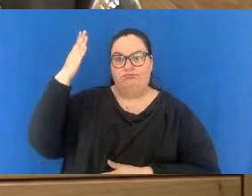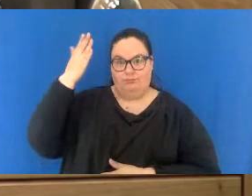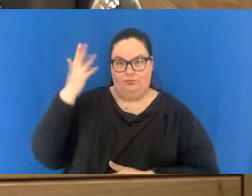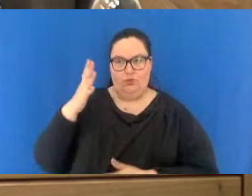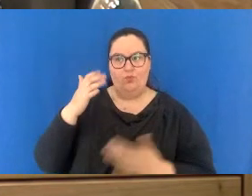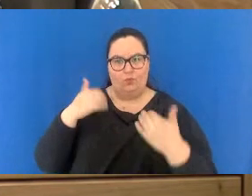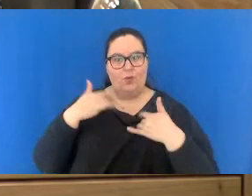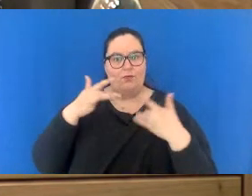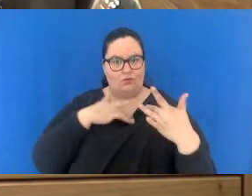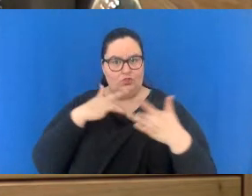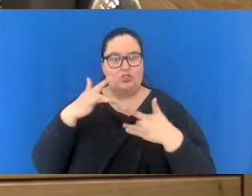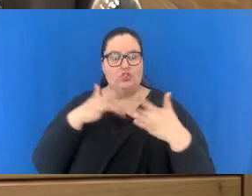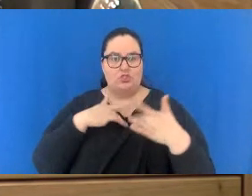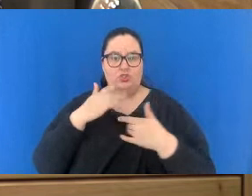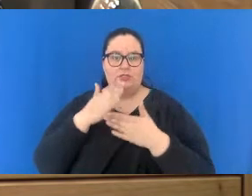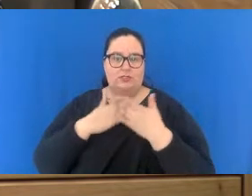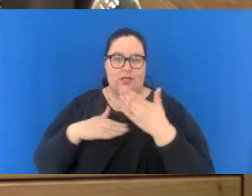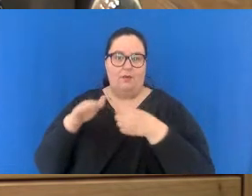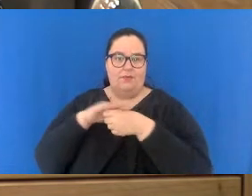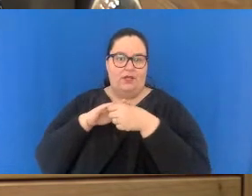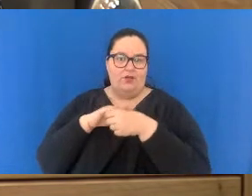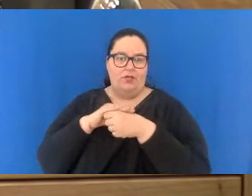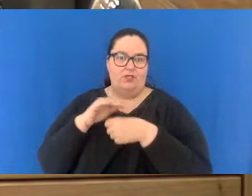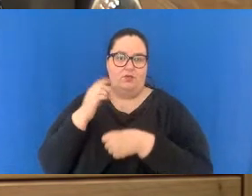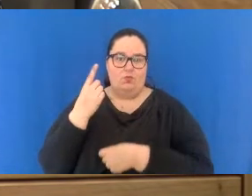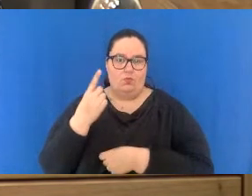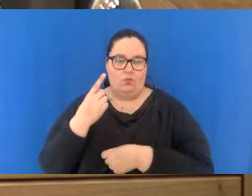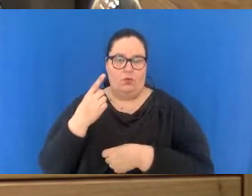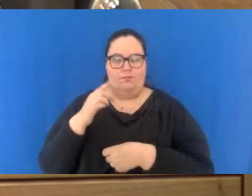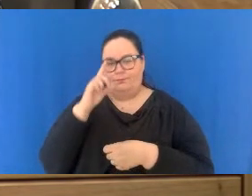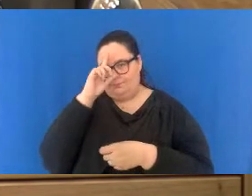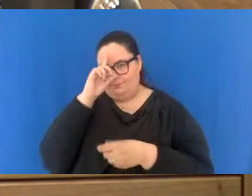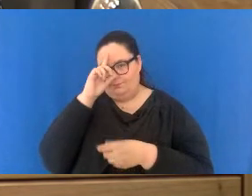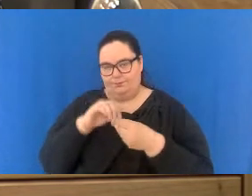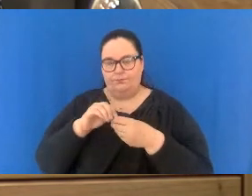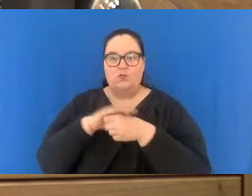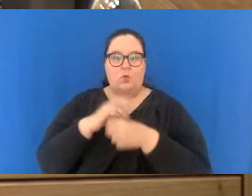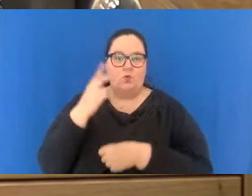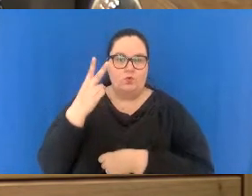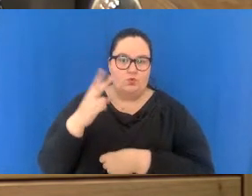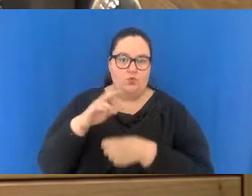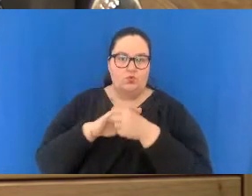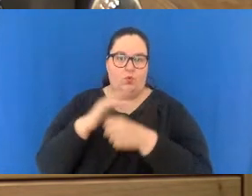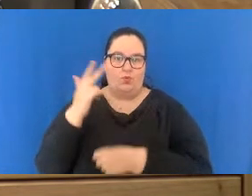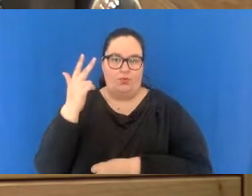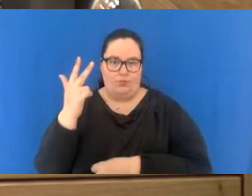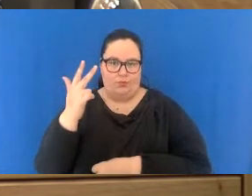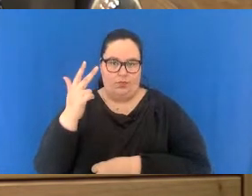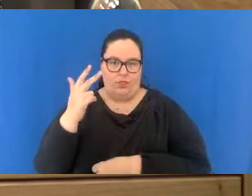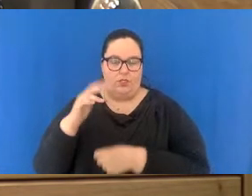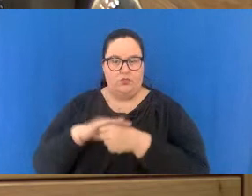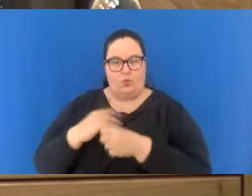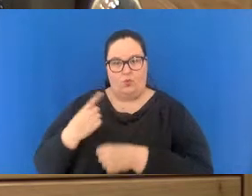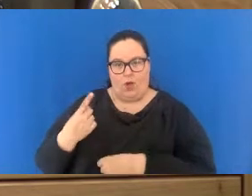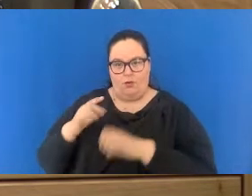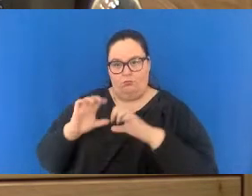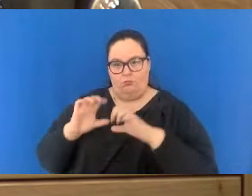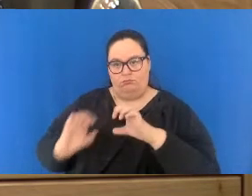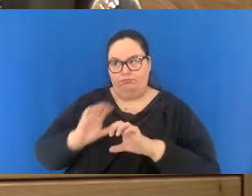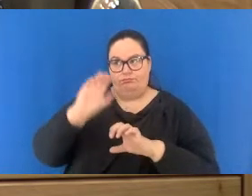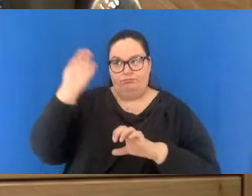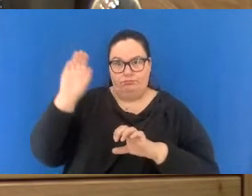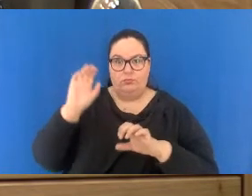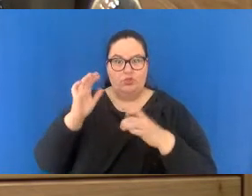about the cases in St. John and which is Zone 2, and in the Moncton Region, Zone 1. And